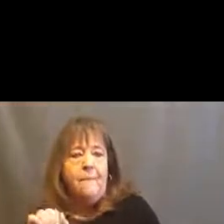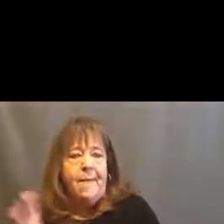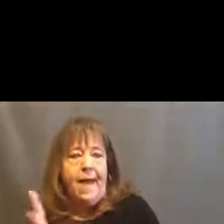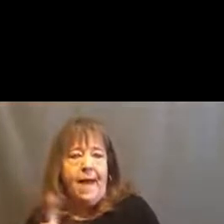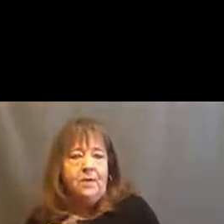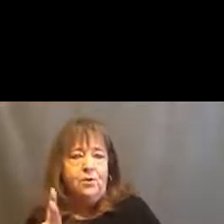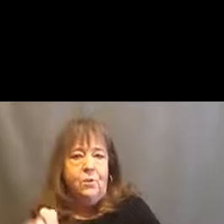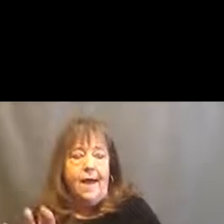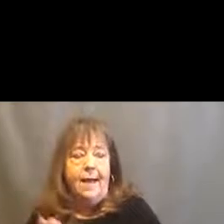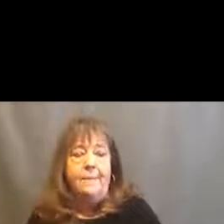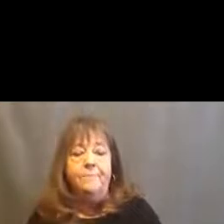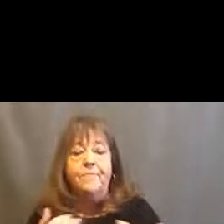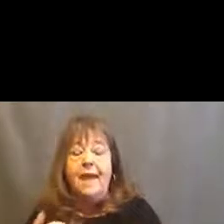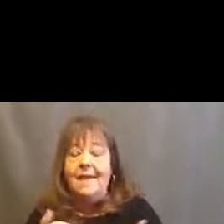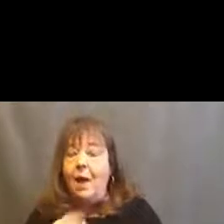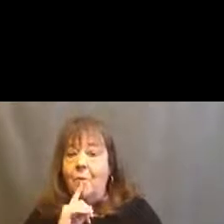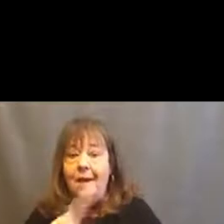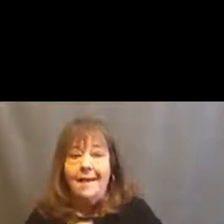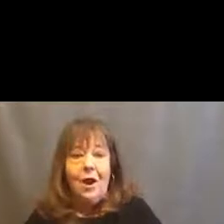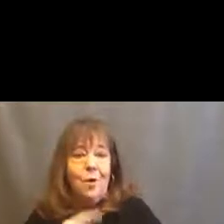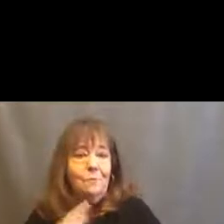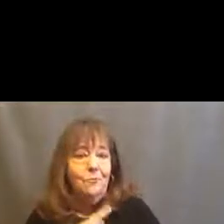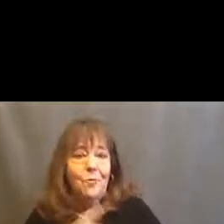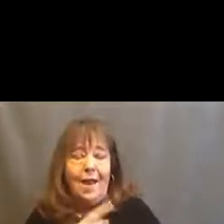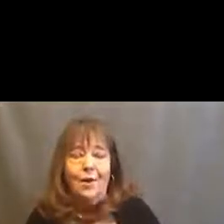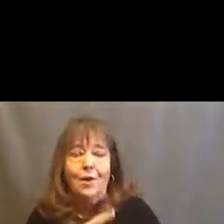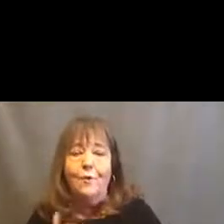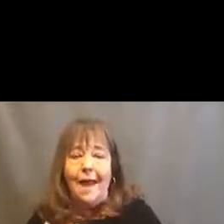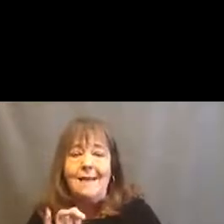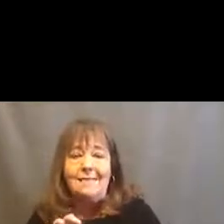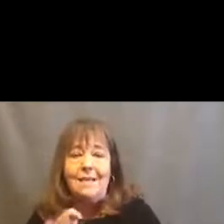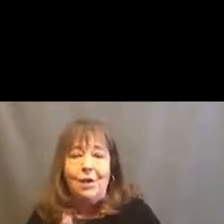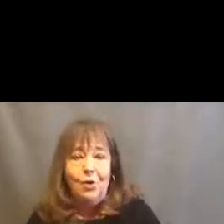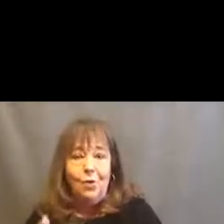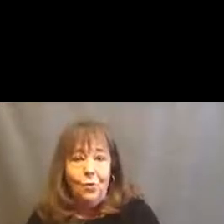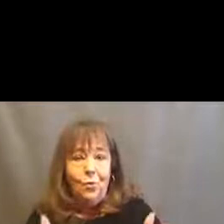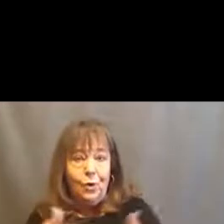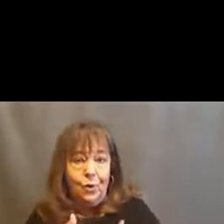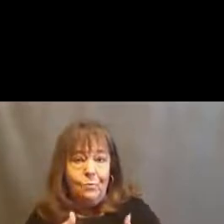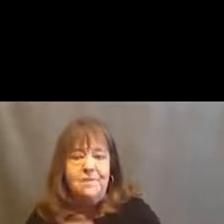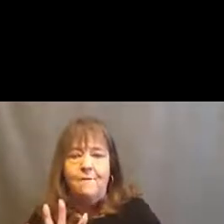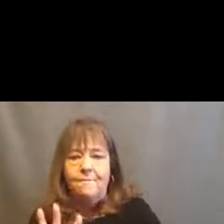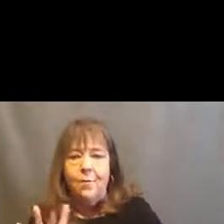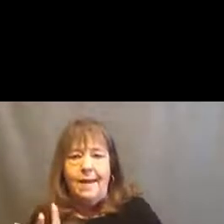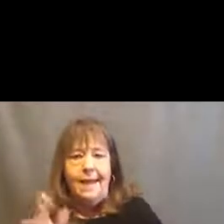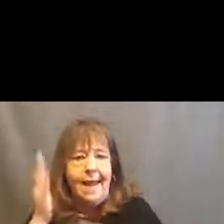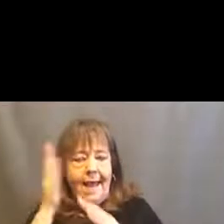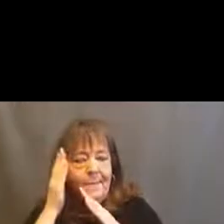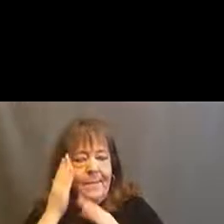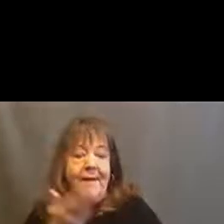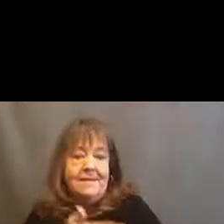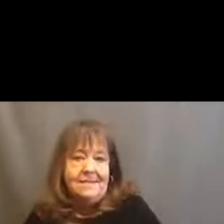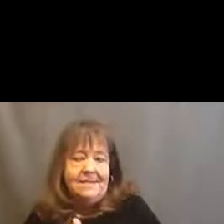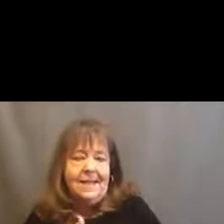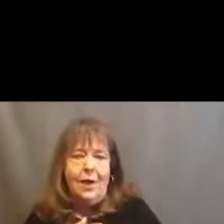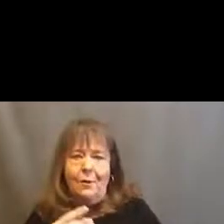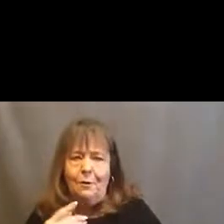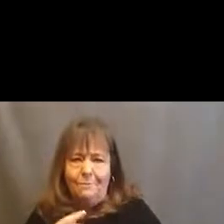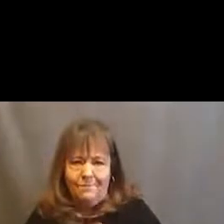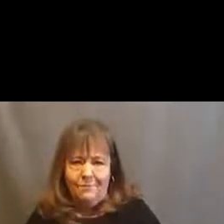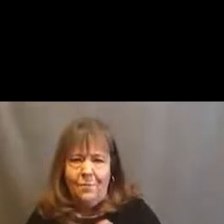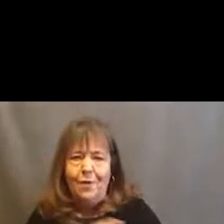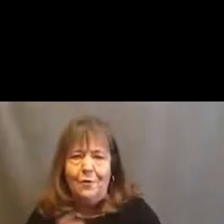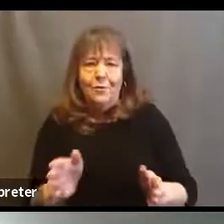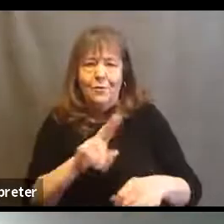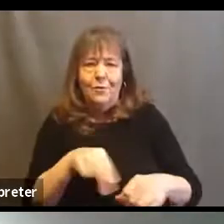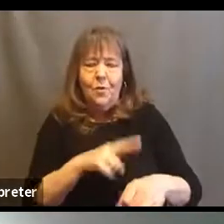into the historical ICU as we know it, which is our 48-bed intensive care unit. And we do have some